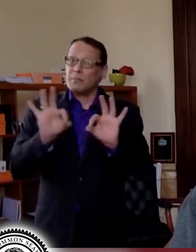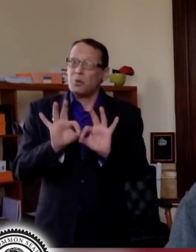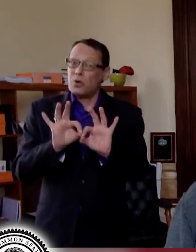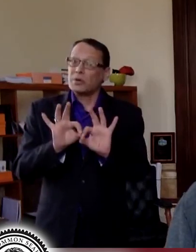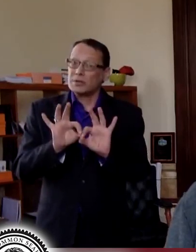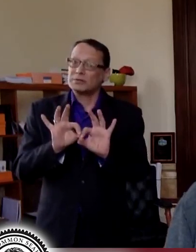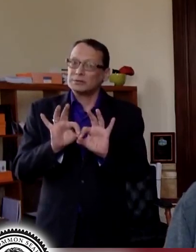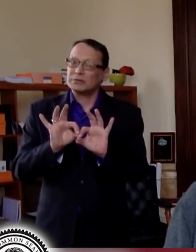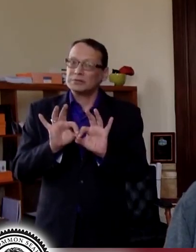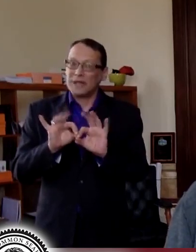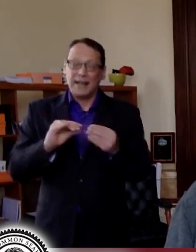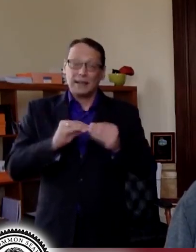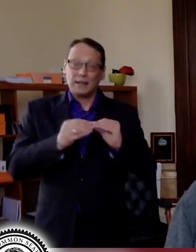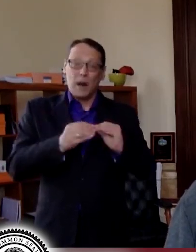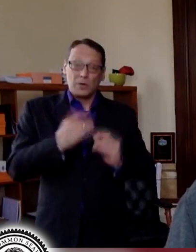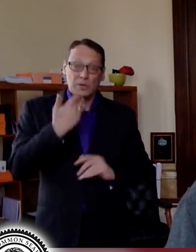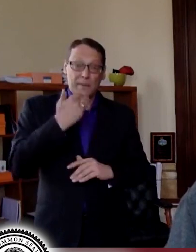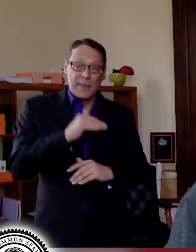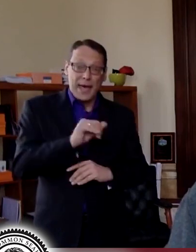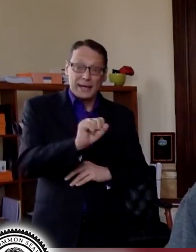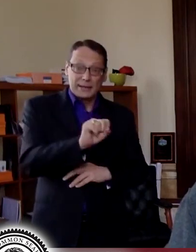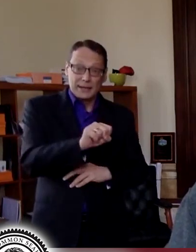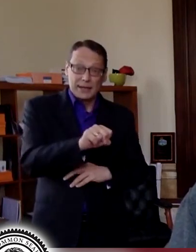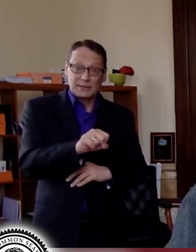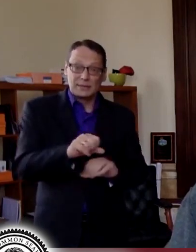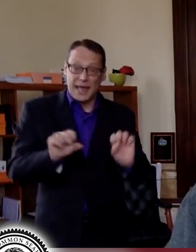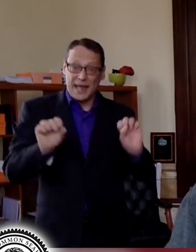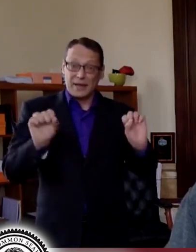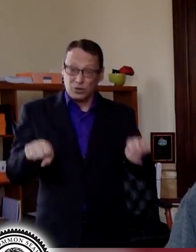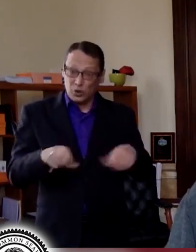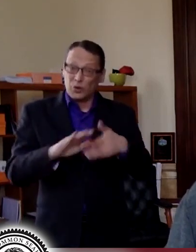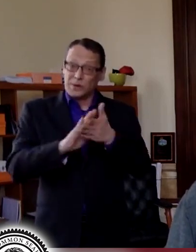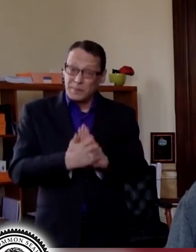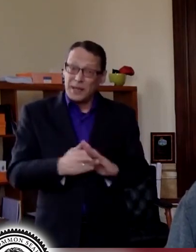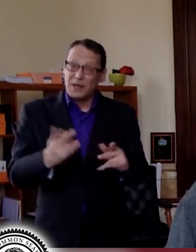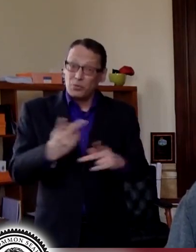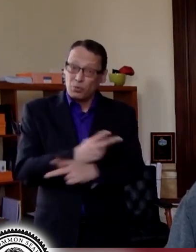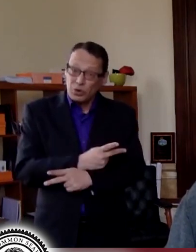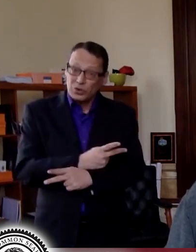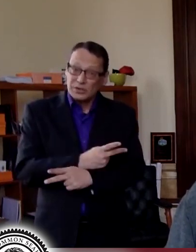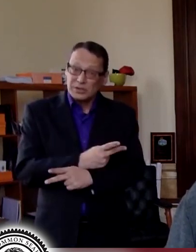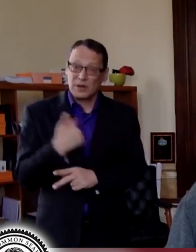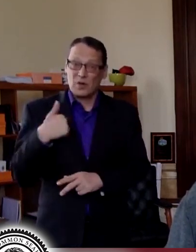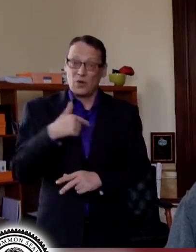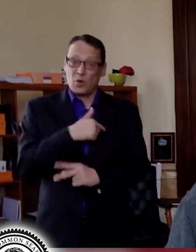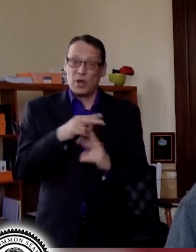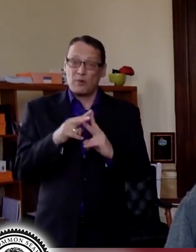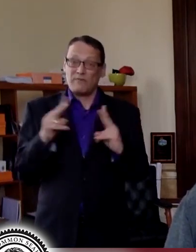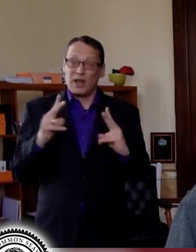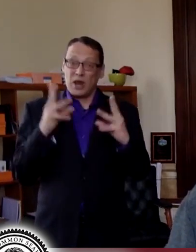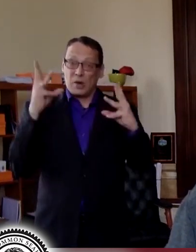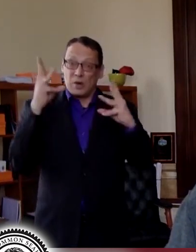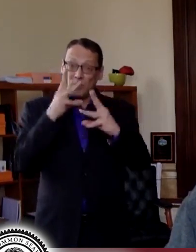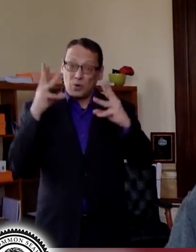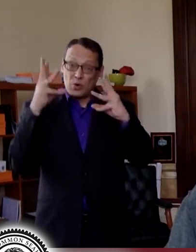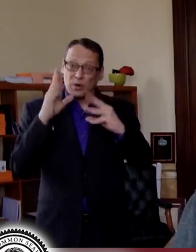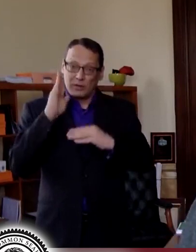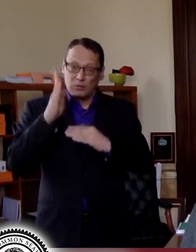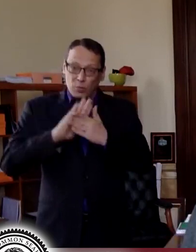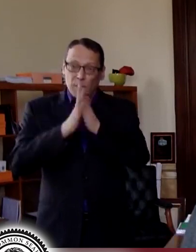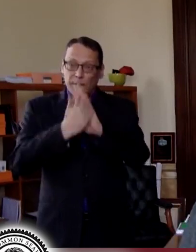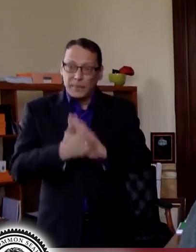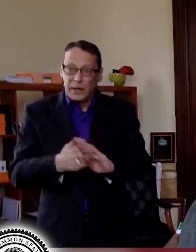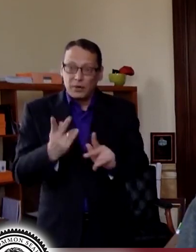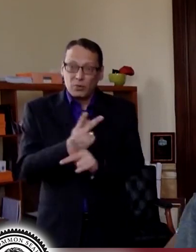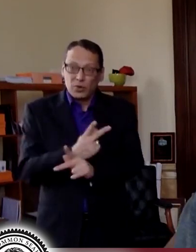as bad as these numbers are, they could be a lot worse. And we were very, very worried that they would be a lot worse.